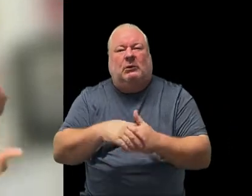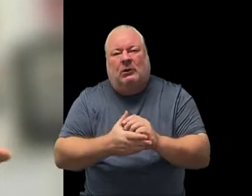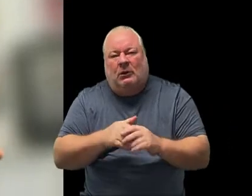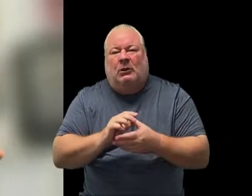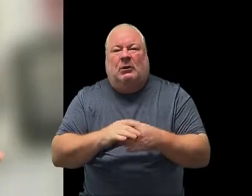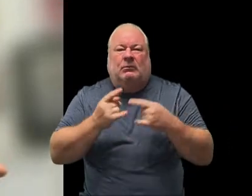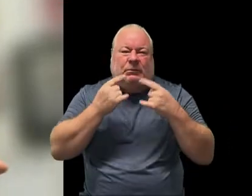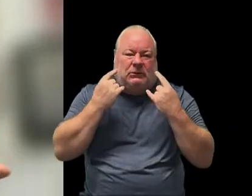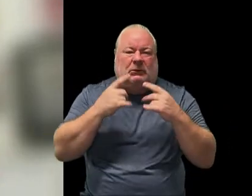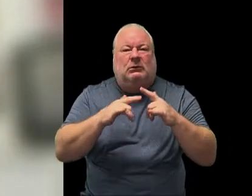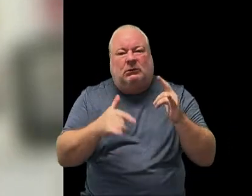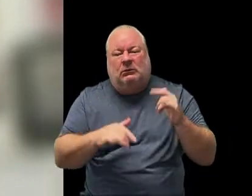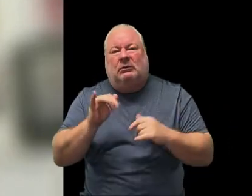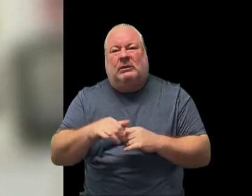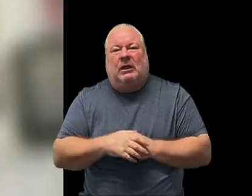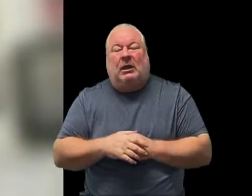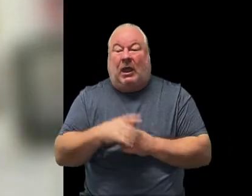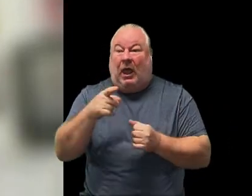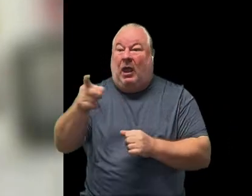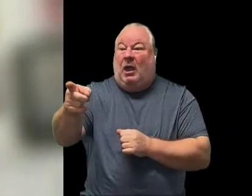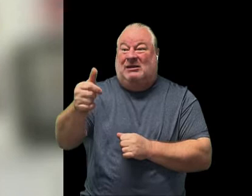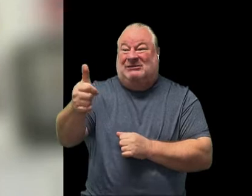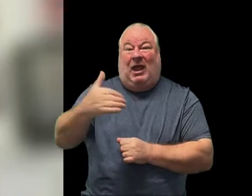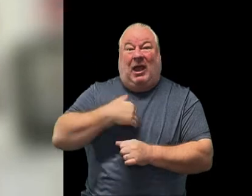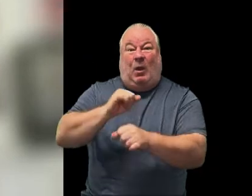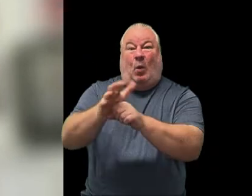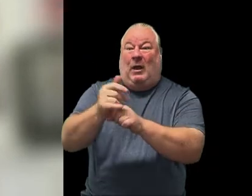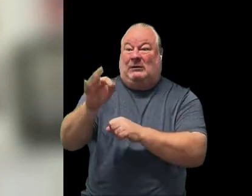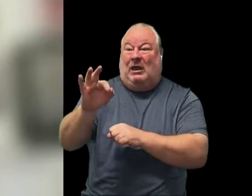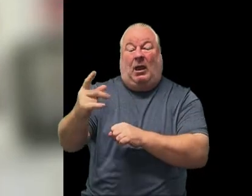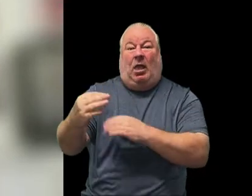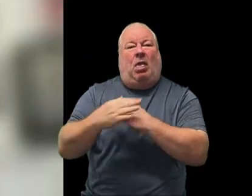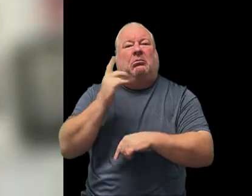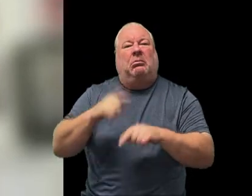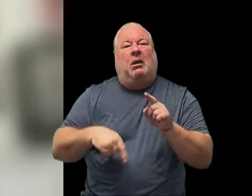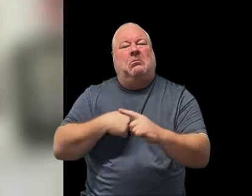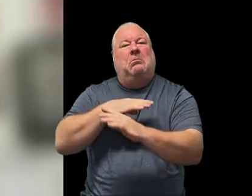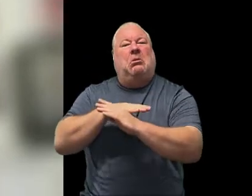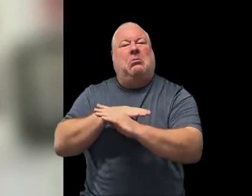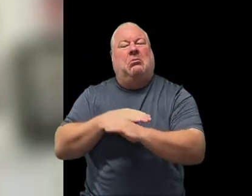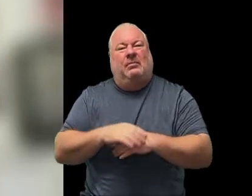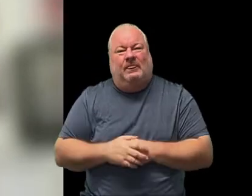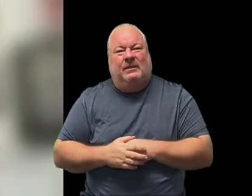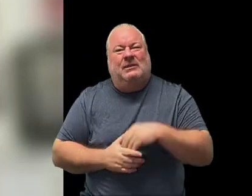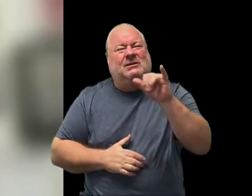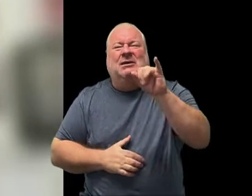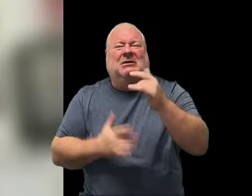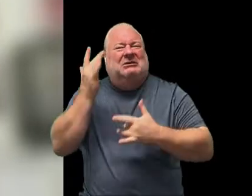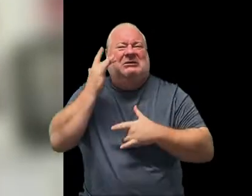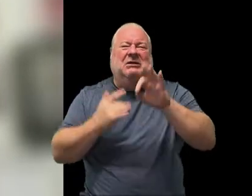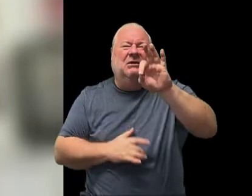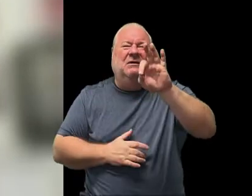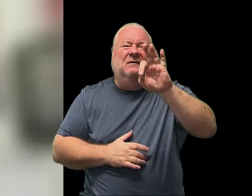has COVID-19, you don't catch COVID-19. Just like if you are sick with the flu